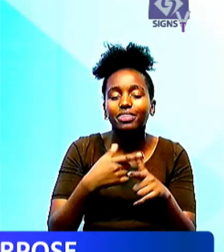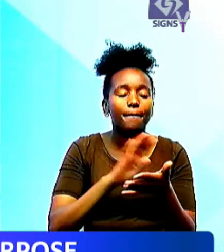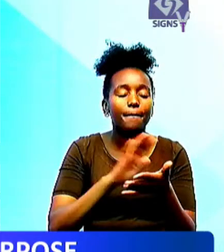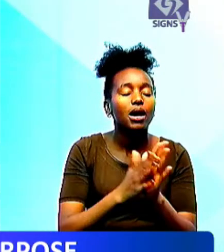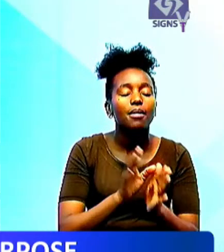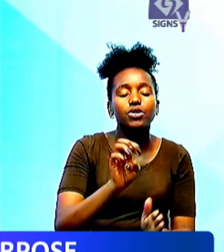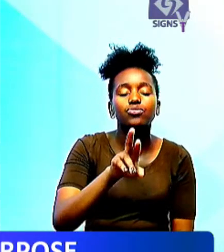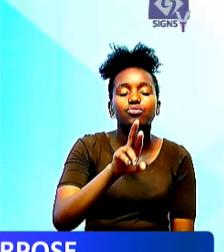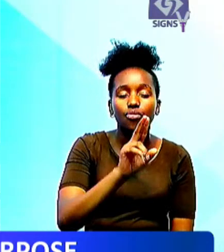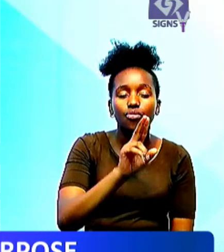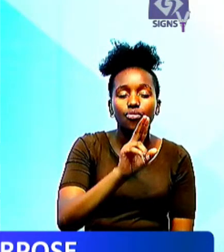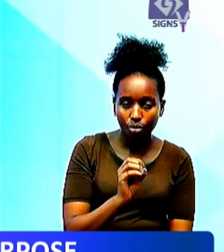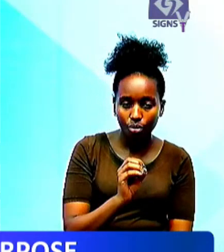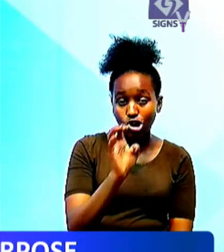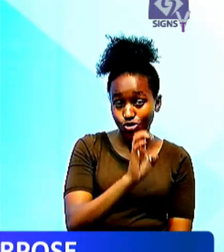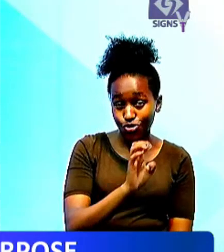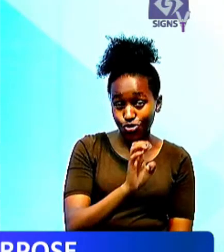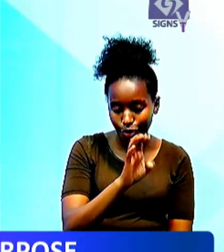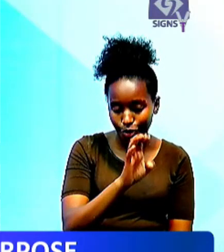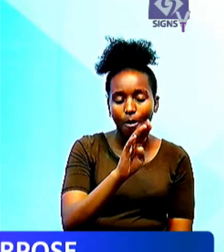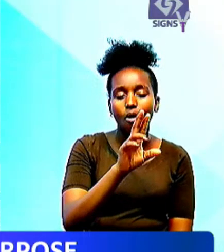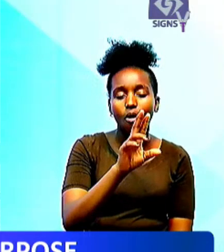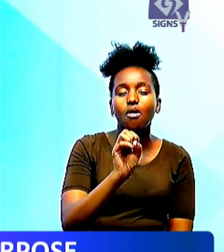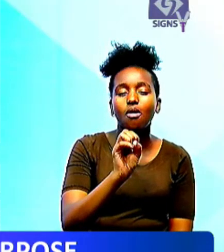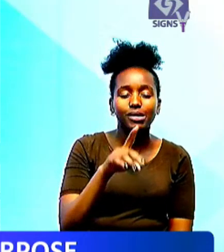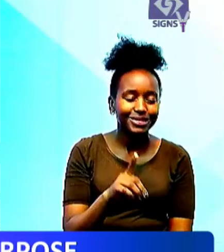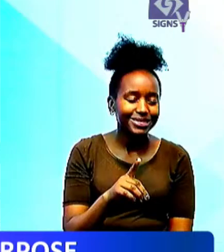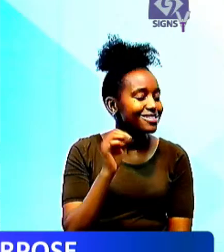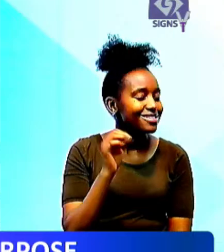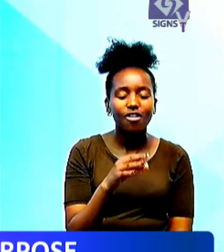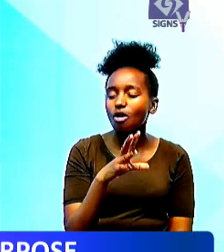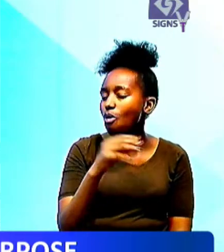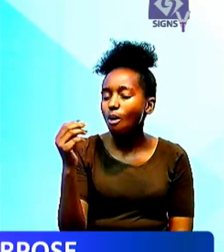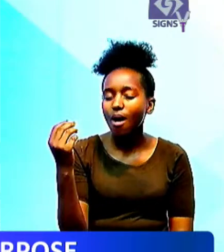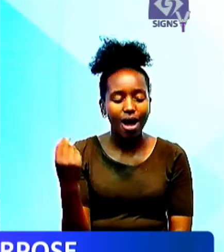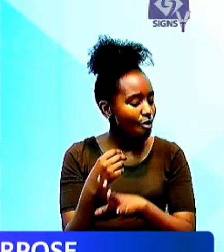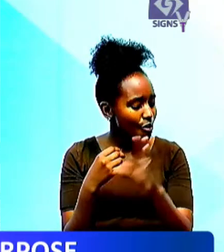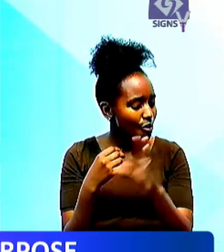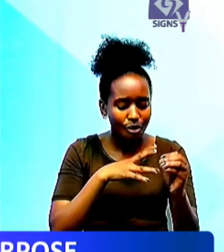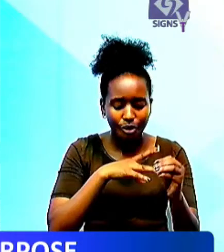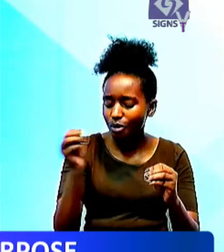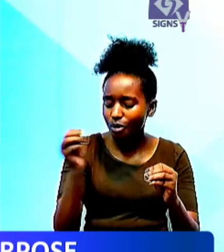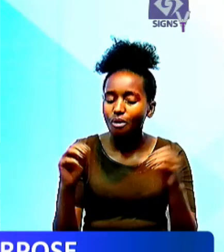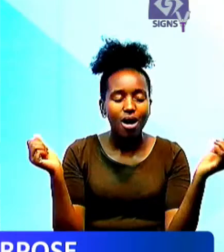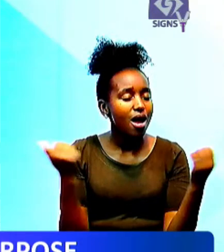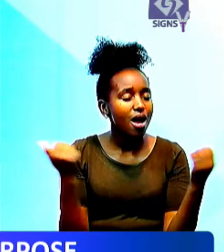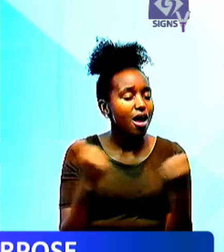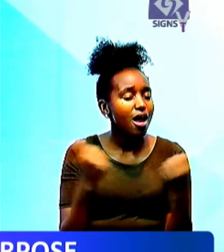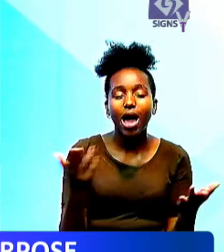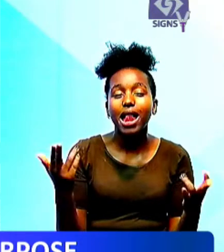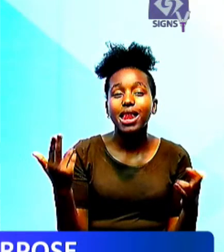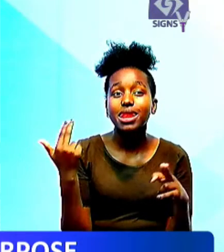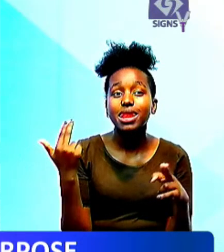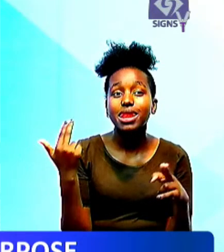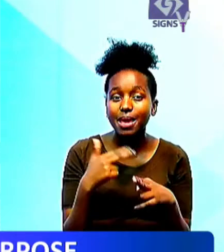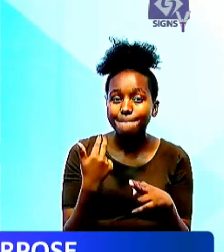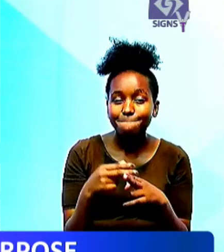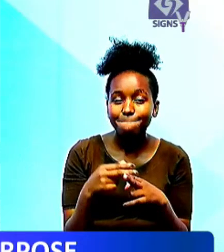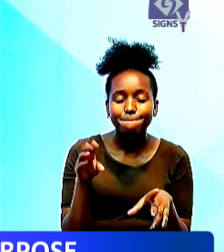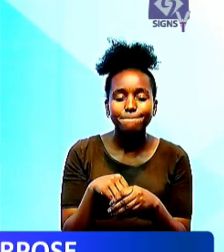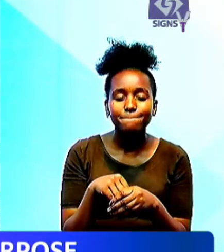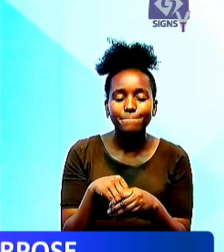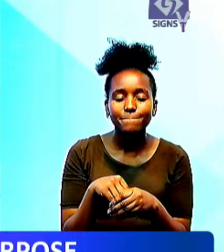we take it to Europe and it's in euros, definitely it's still a Eurobond. So the name Euro doesn't mean it's euros denominated